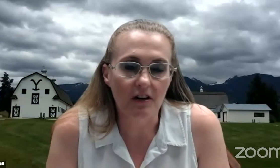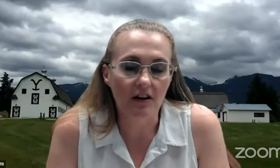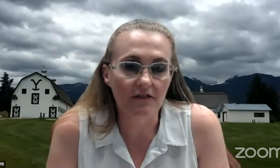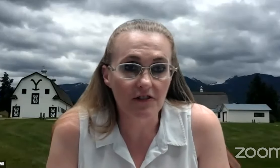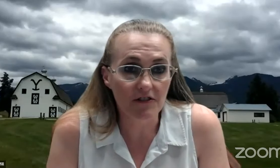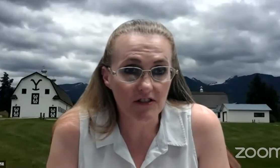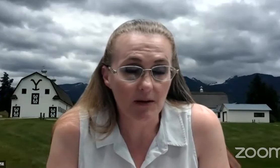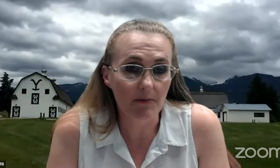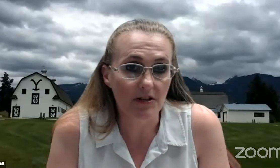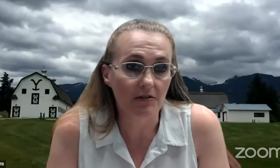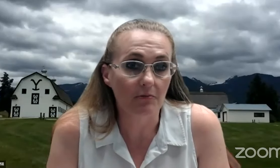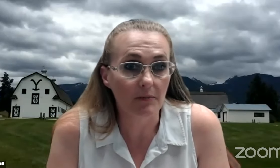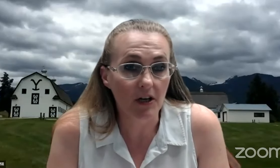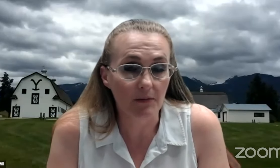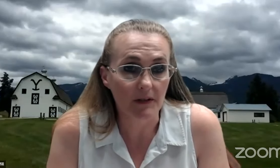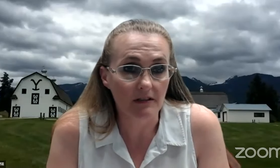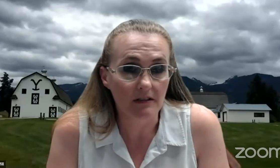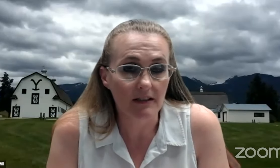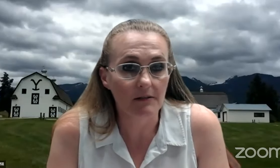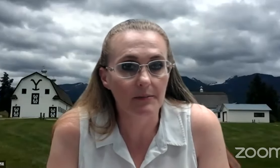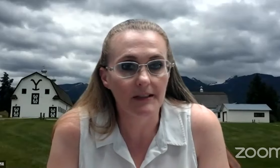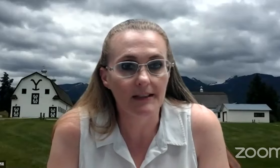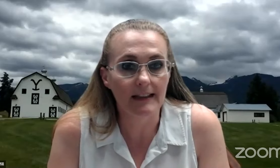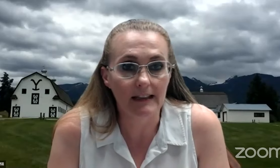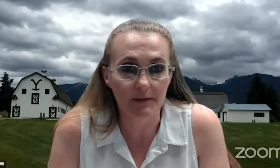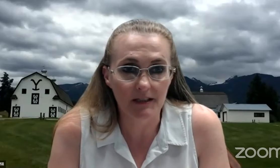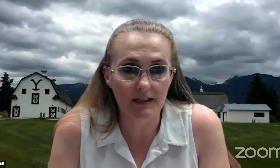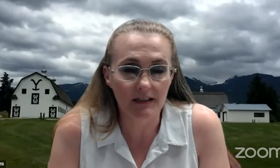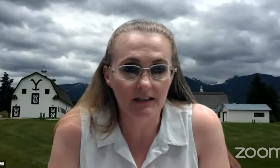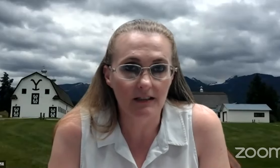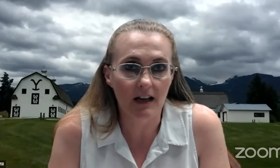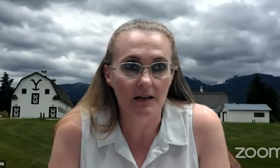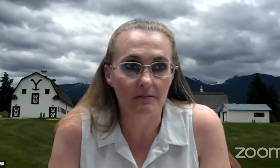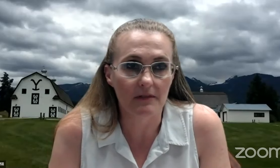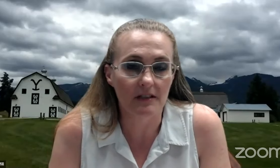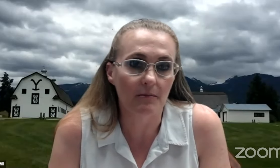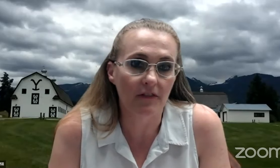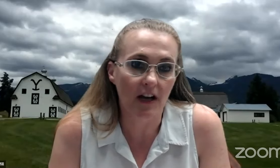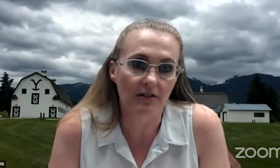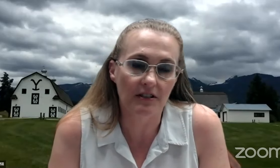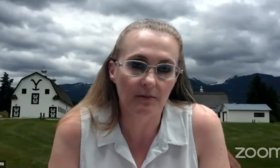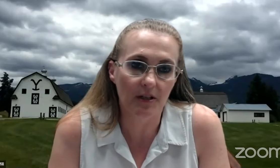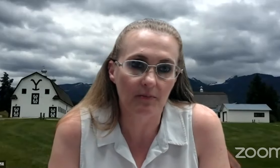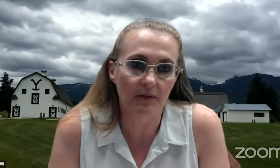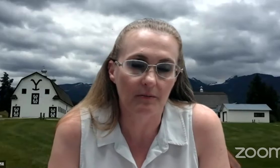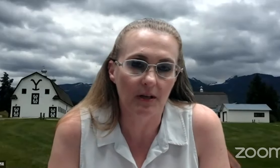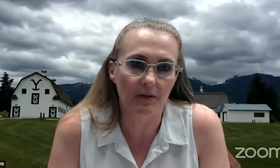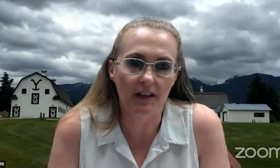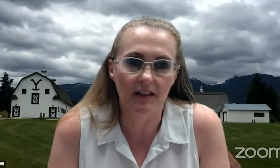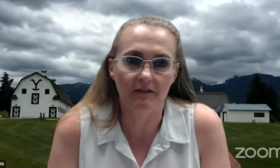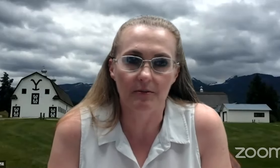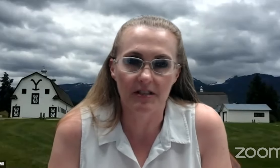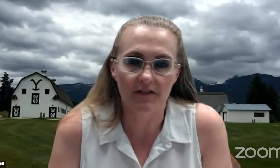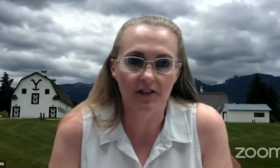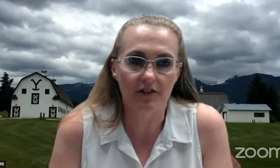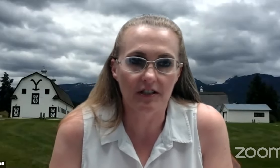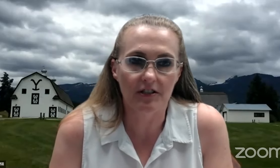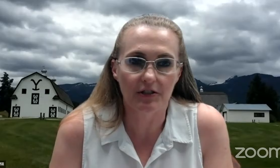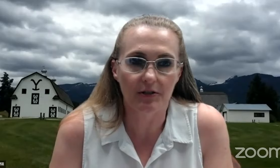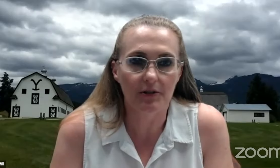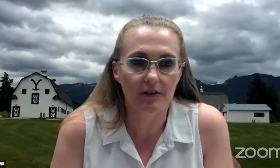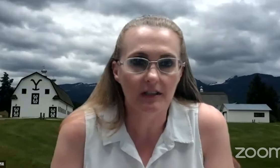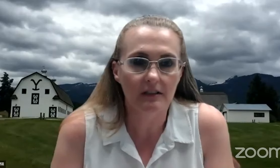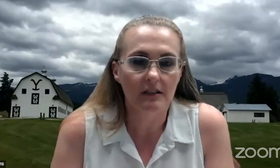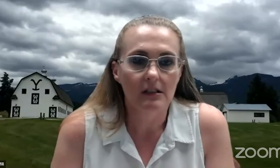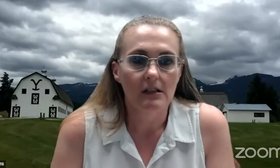fall semester, our food service operation will be open. It will be limited in the number of hours it'll be open. It'll be open, I think, from 7:30